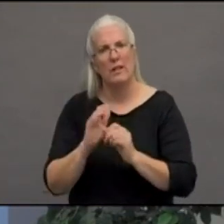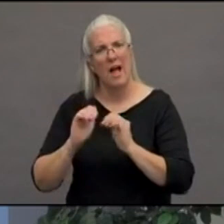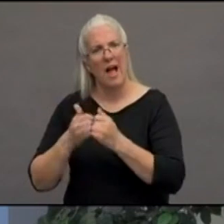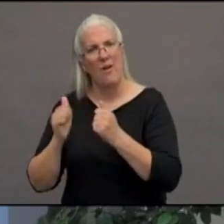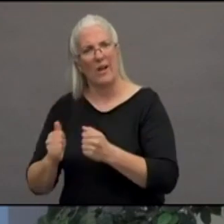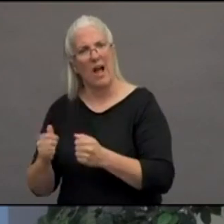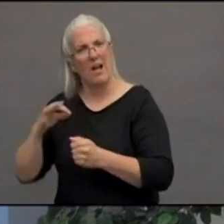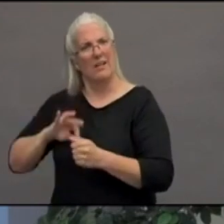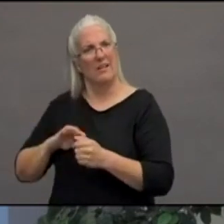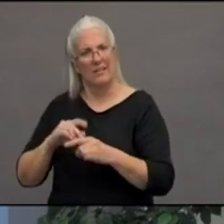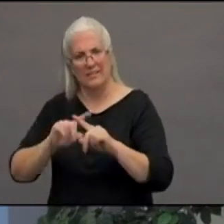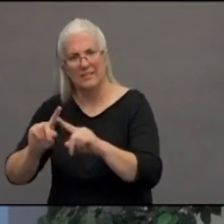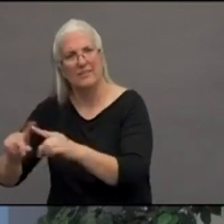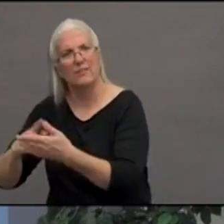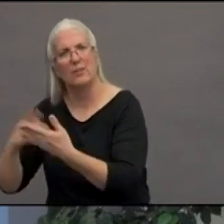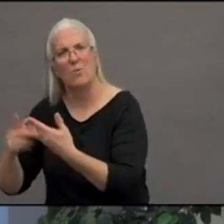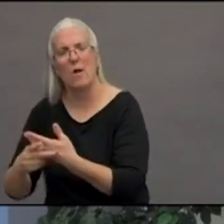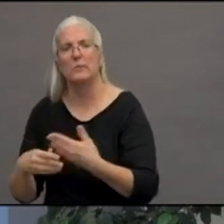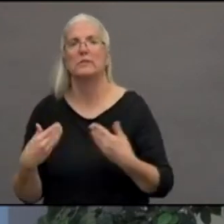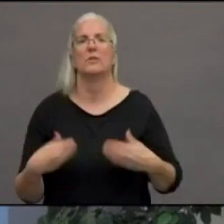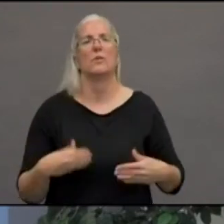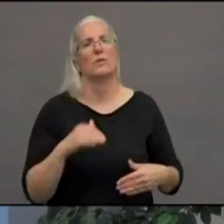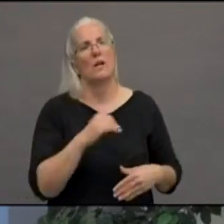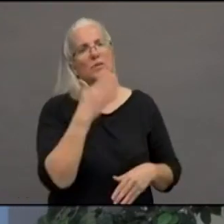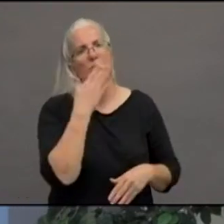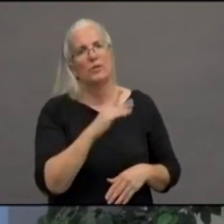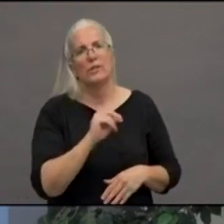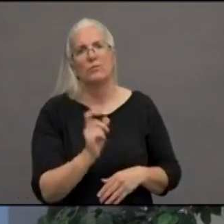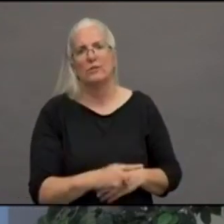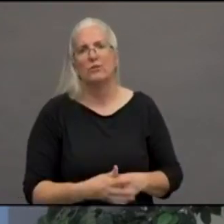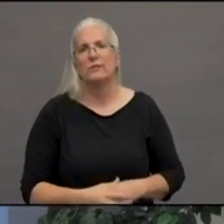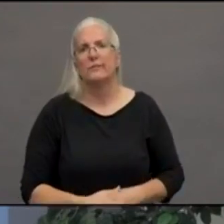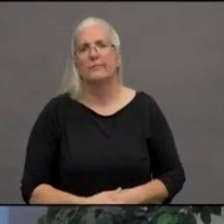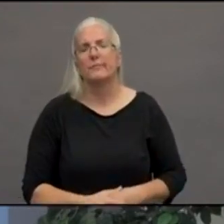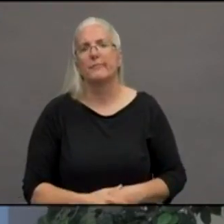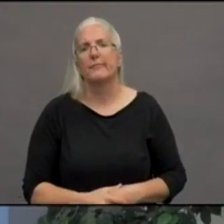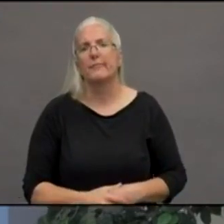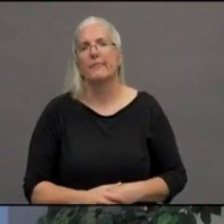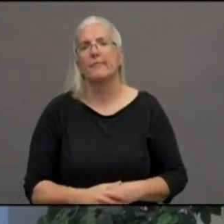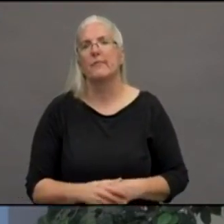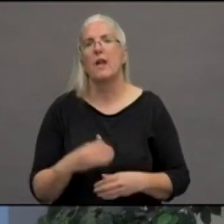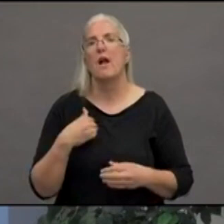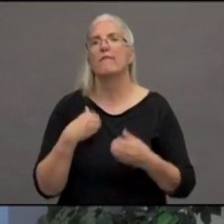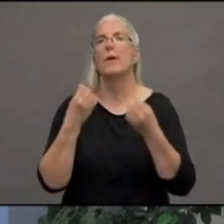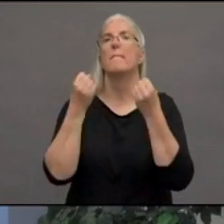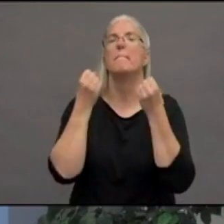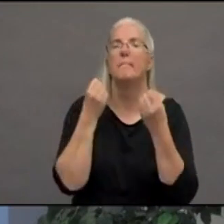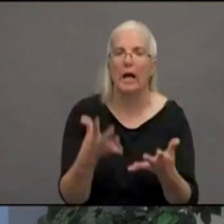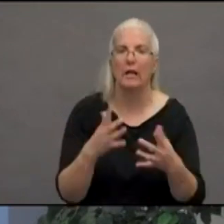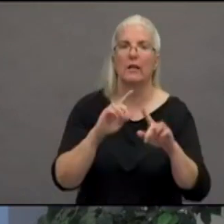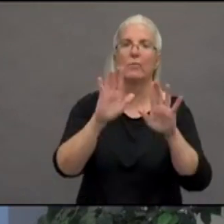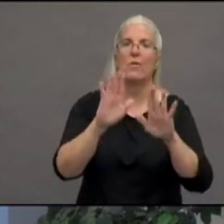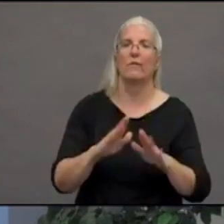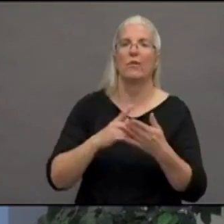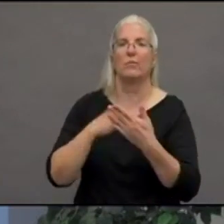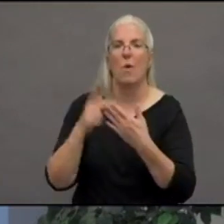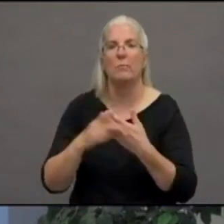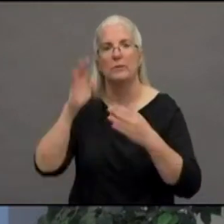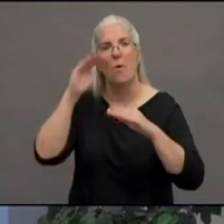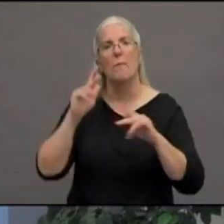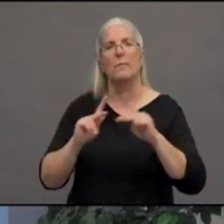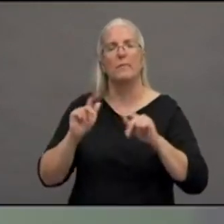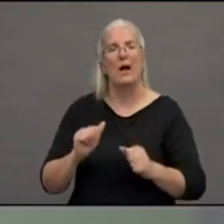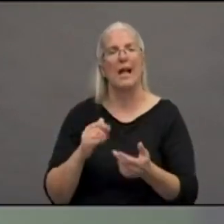and resources? Yeah, those are all great questions. So there are many wonderful programs I really hope that folks are able to take advantage of. One I